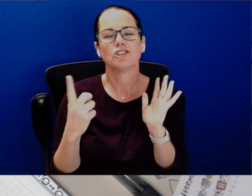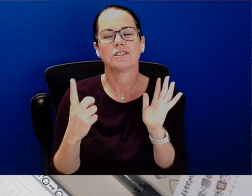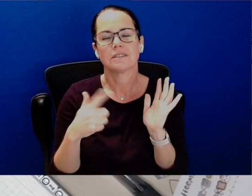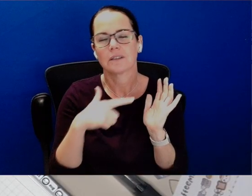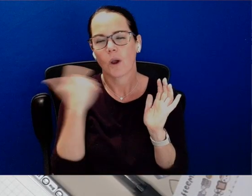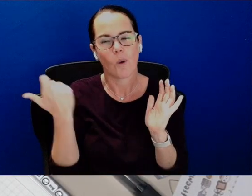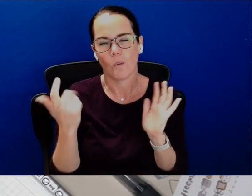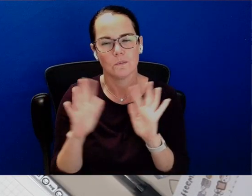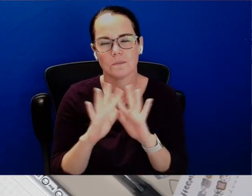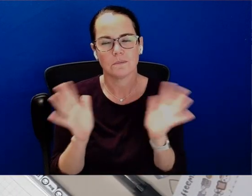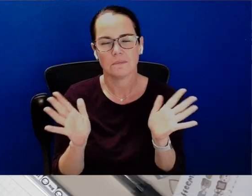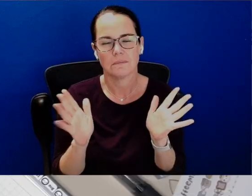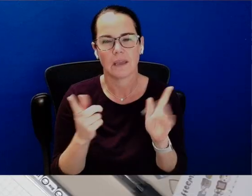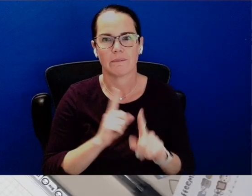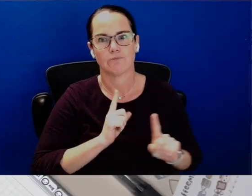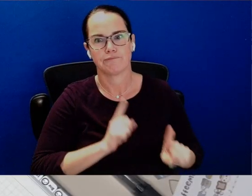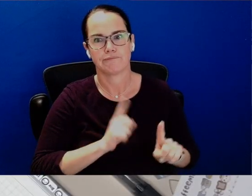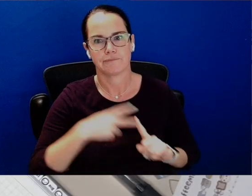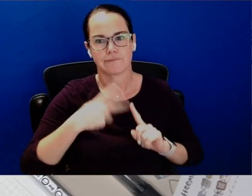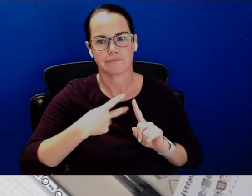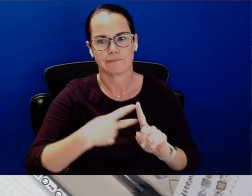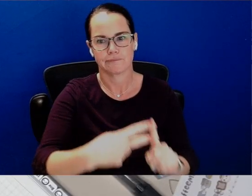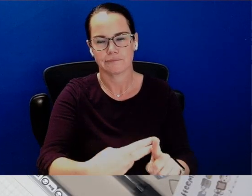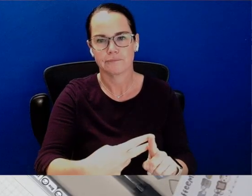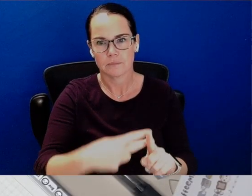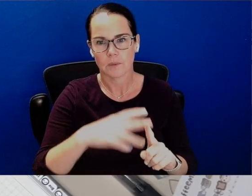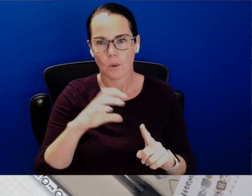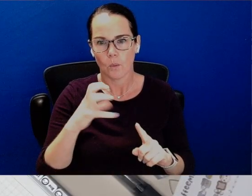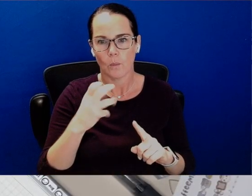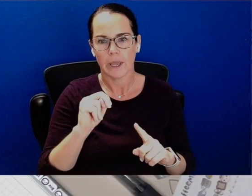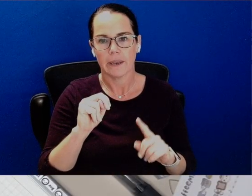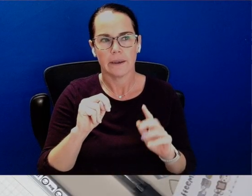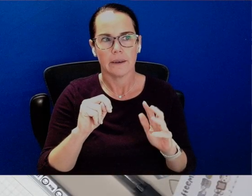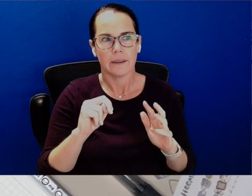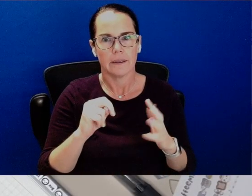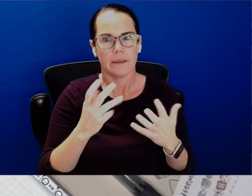It gets old having to go that often when,